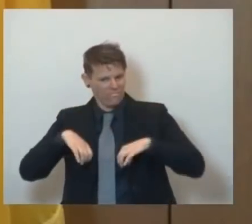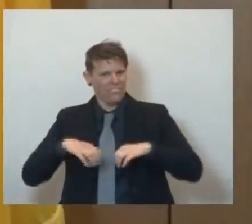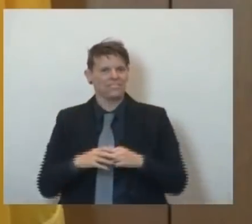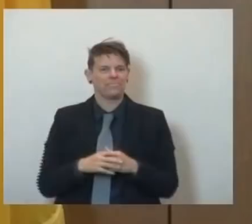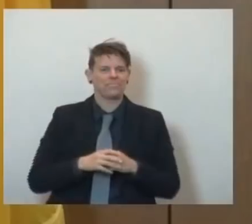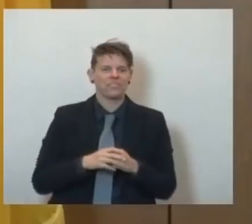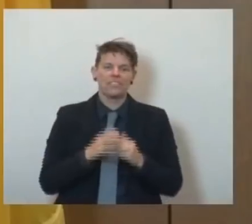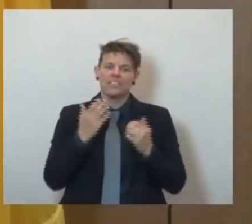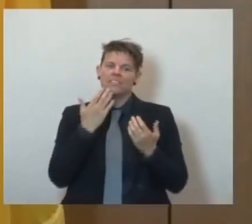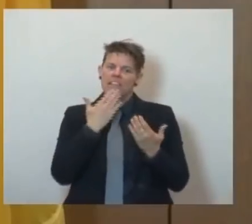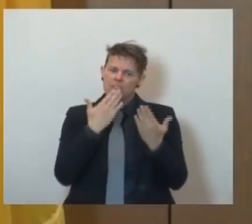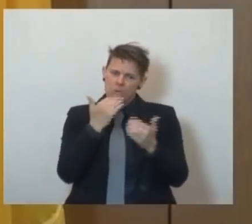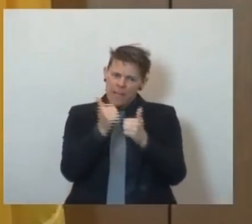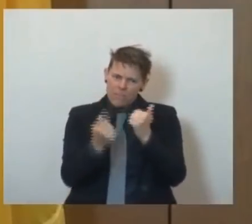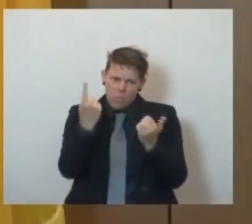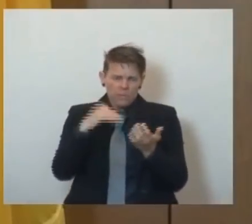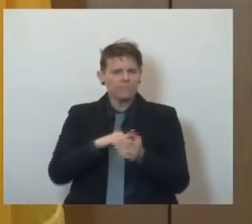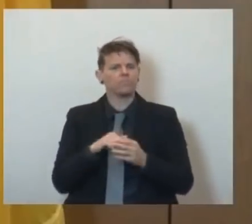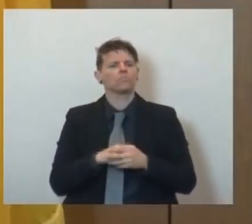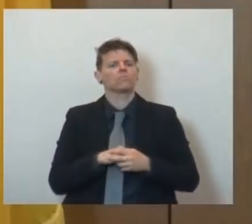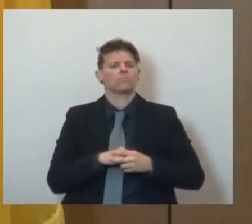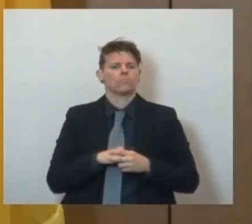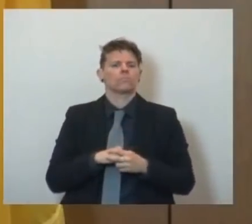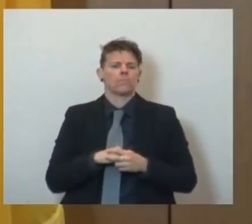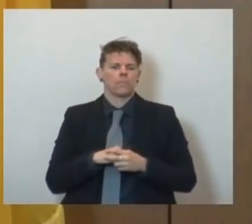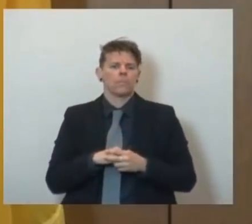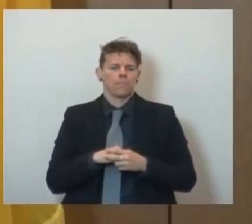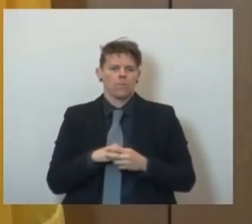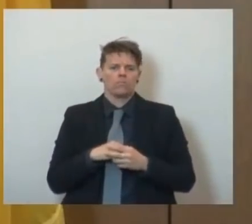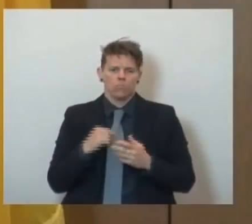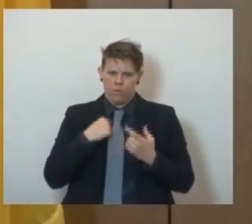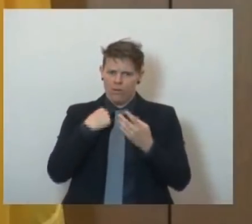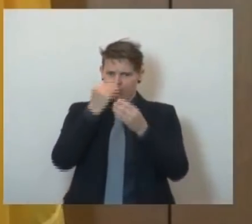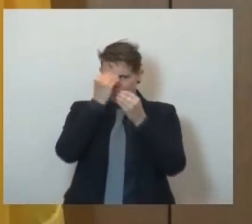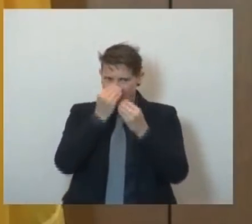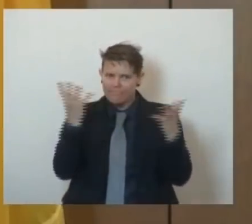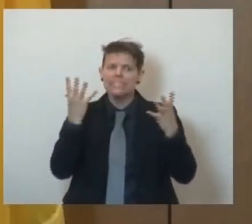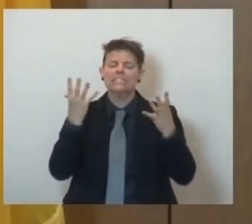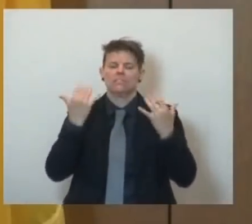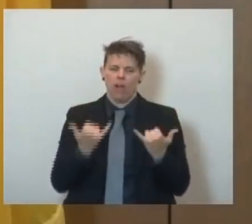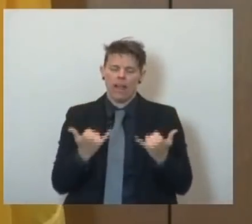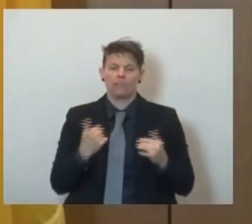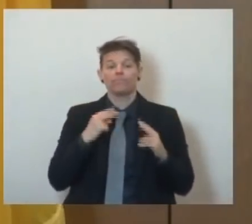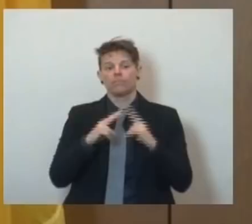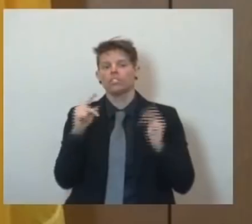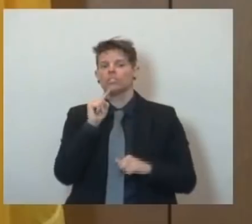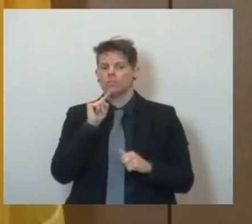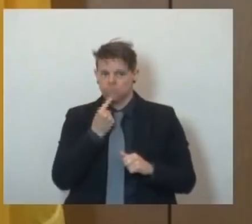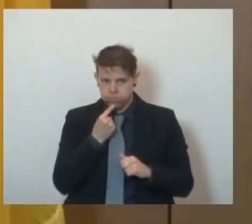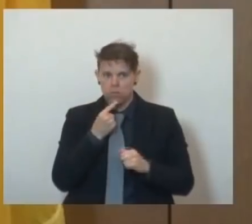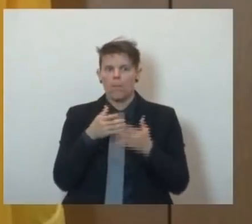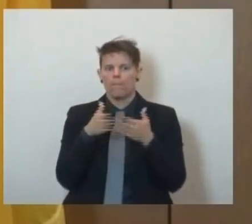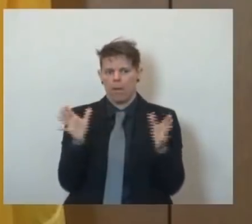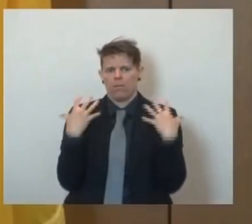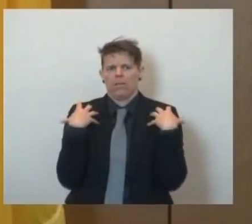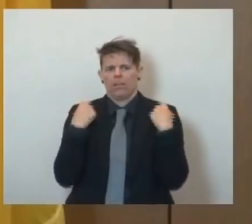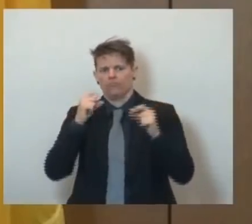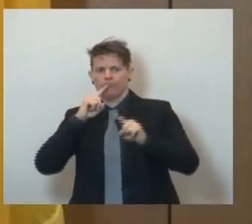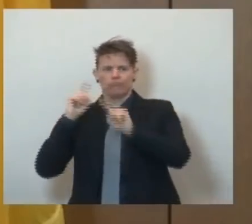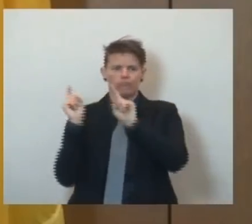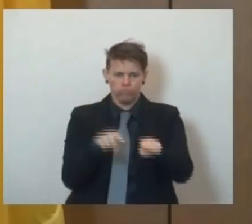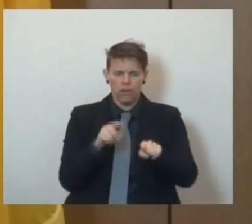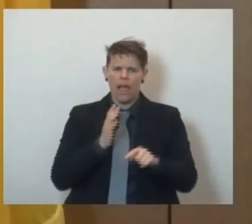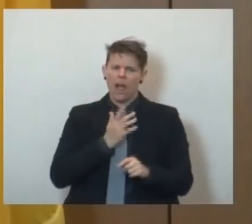to know that we are very serious about the public health orders and about our commitment and to lead